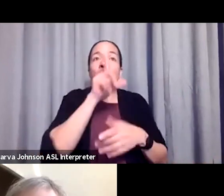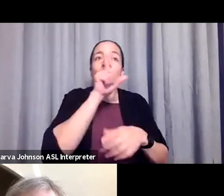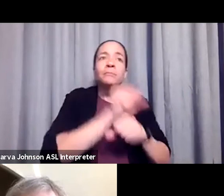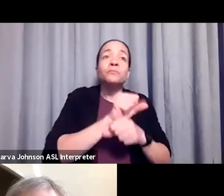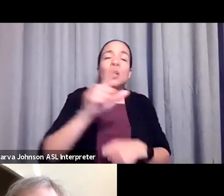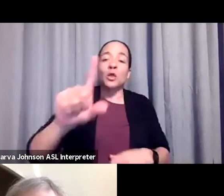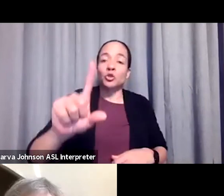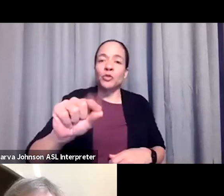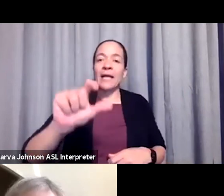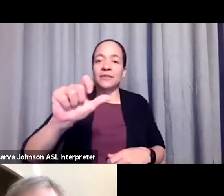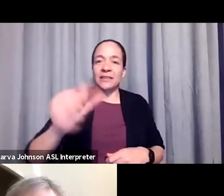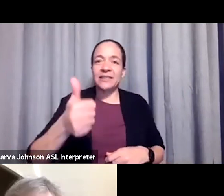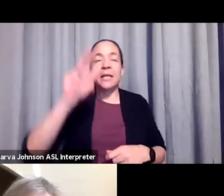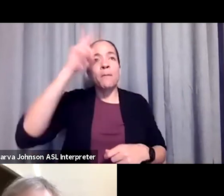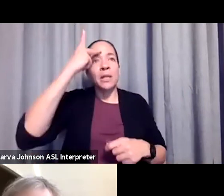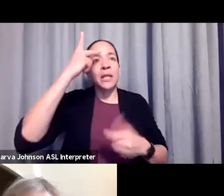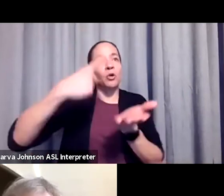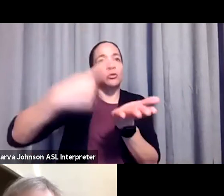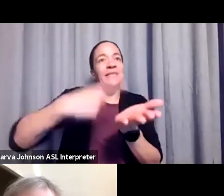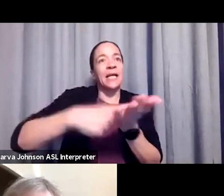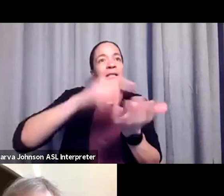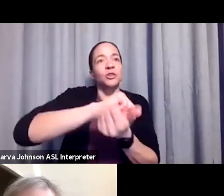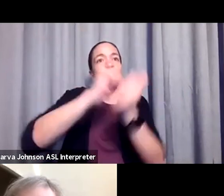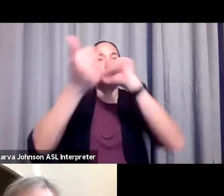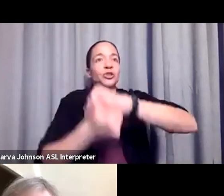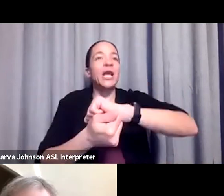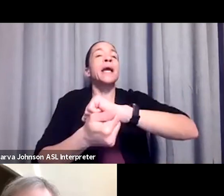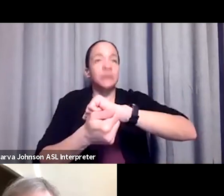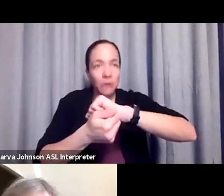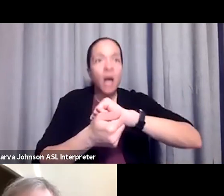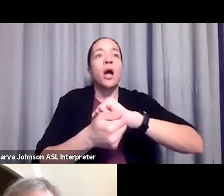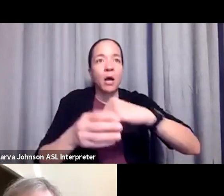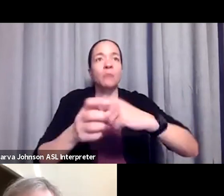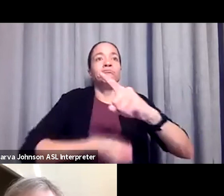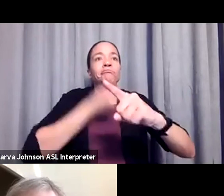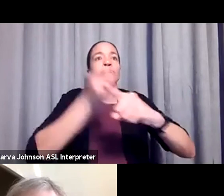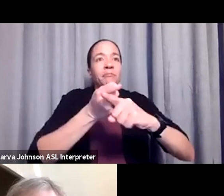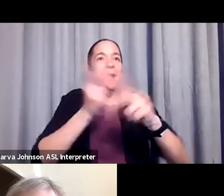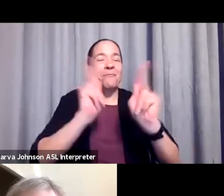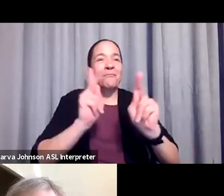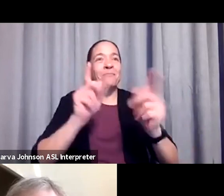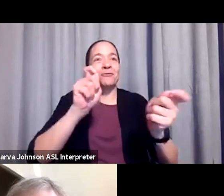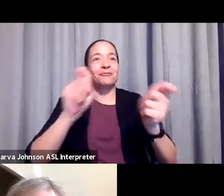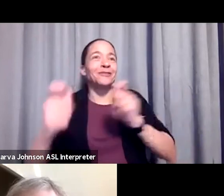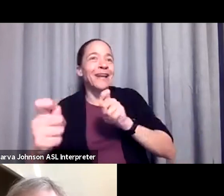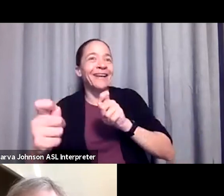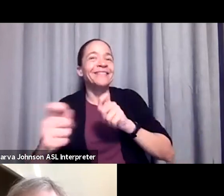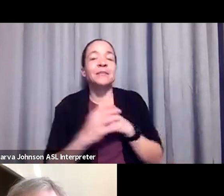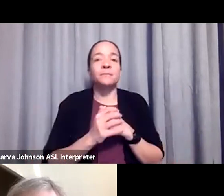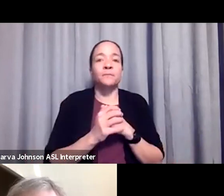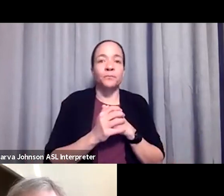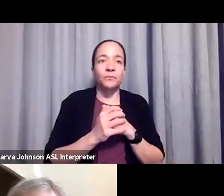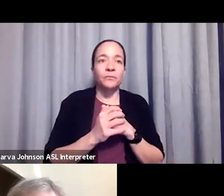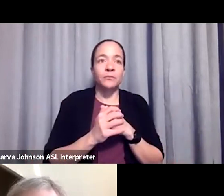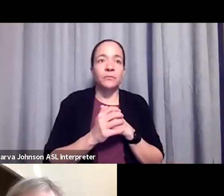changed the political conversation. That was a very specific milestone. Friedman and Mary asked us to help